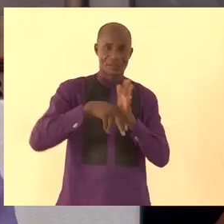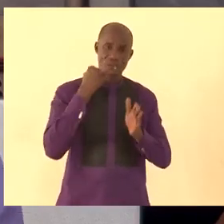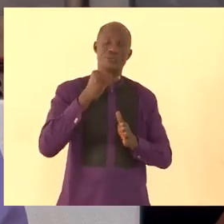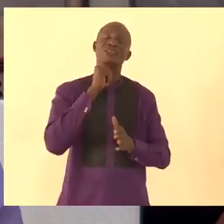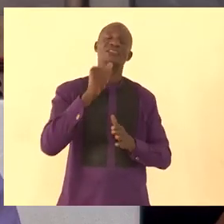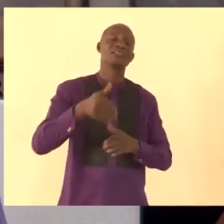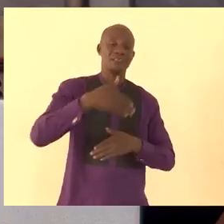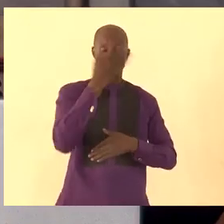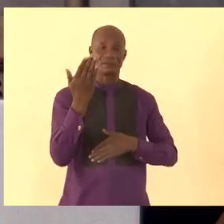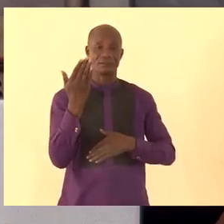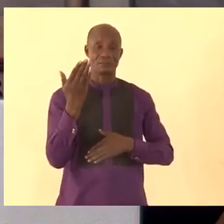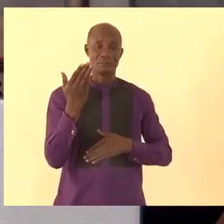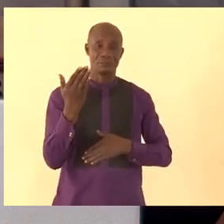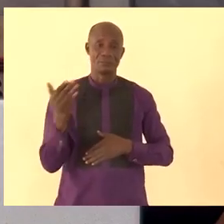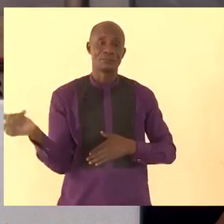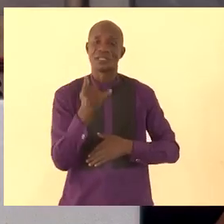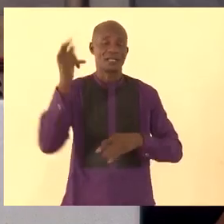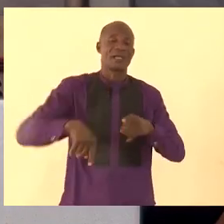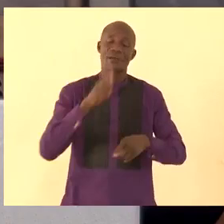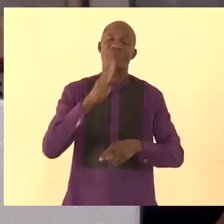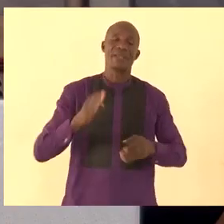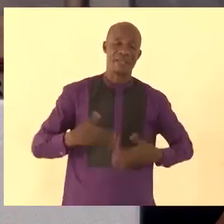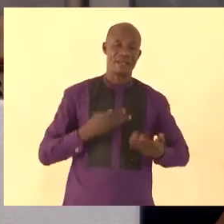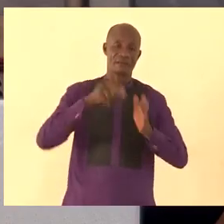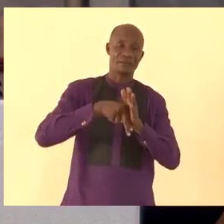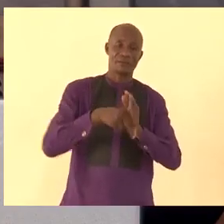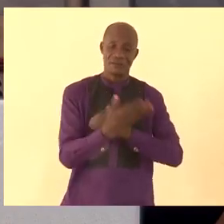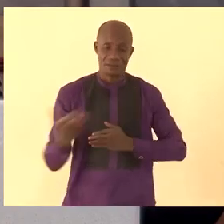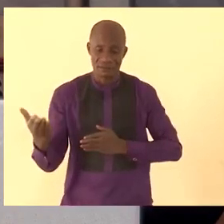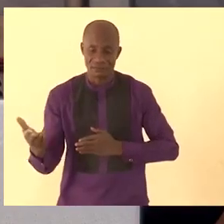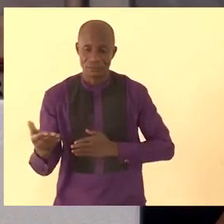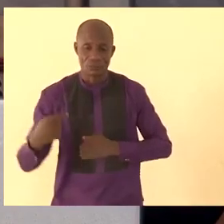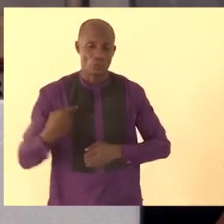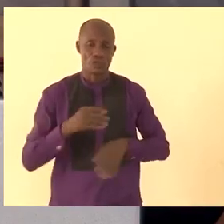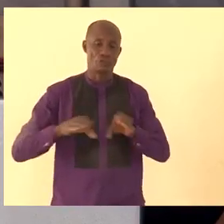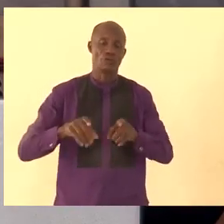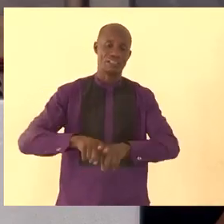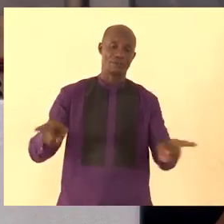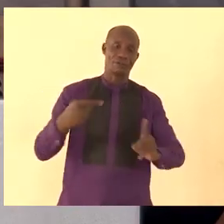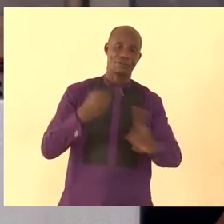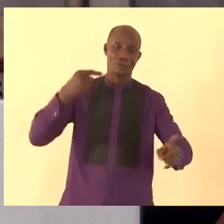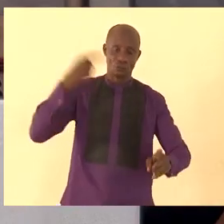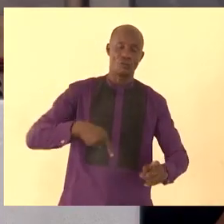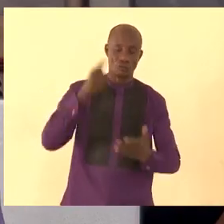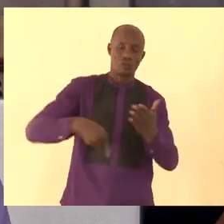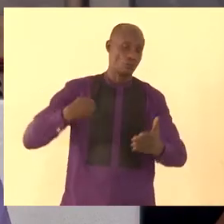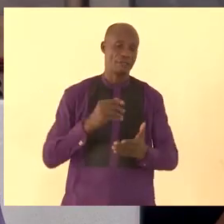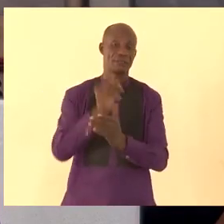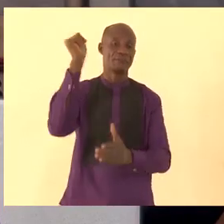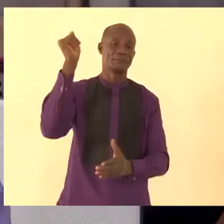shallow self-indulgence. There can be no happiness as long as the things we do are different from the things we